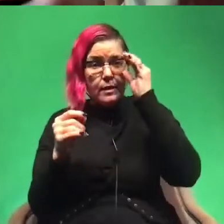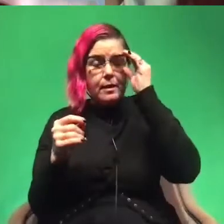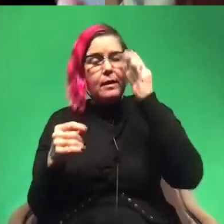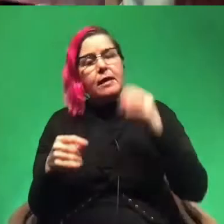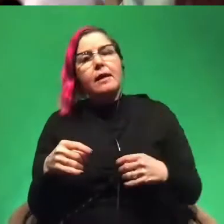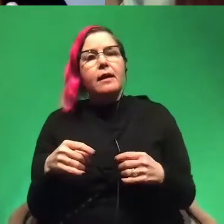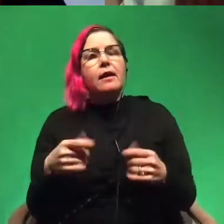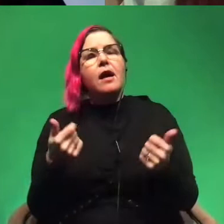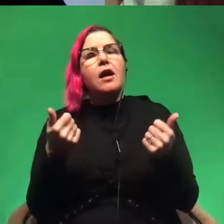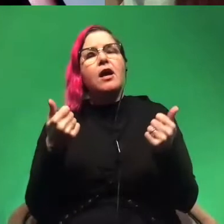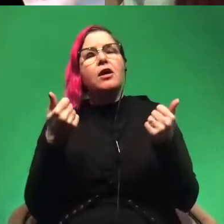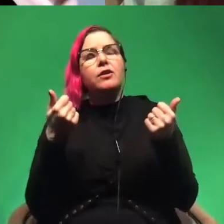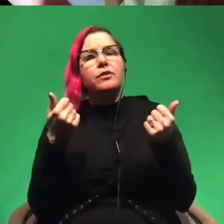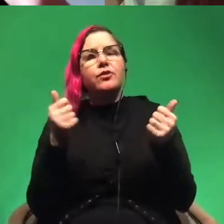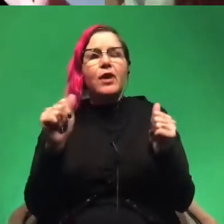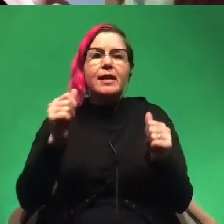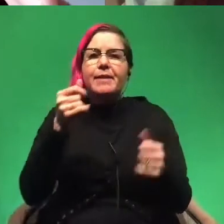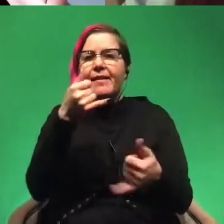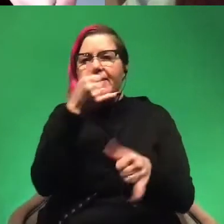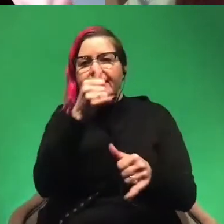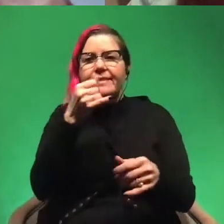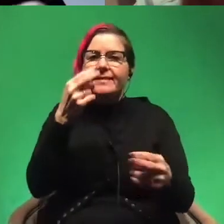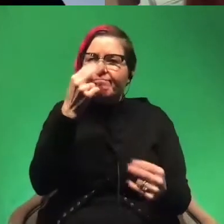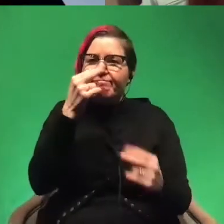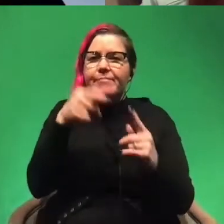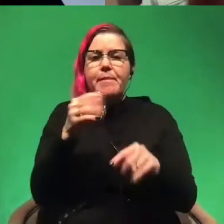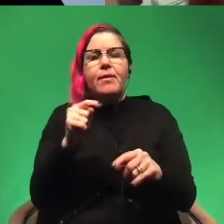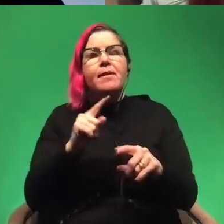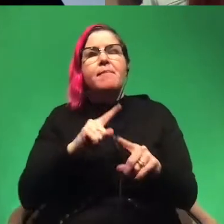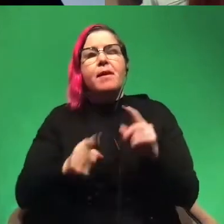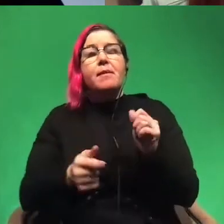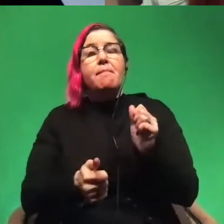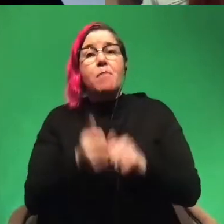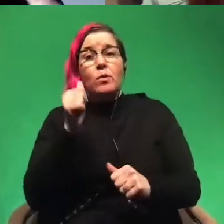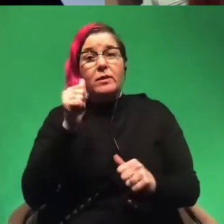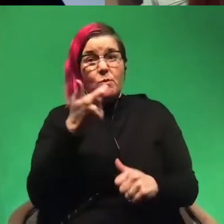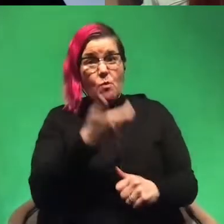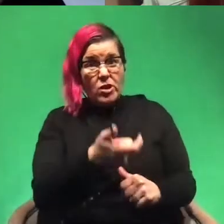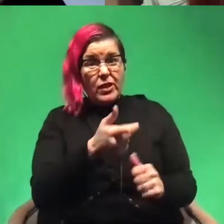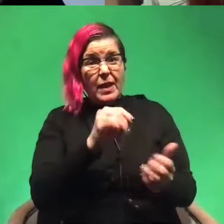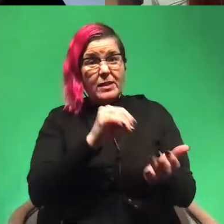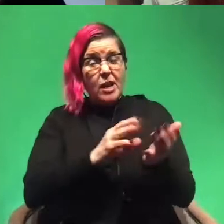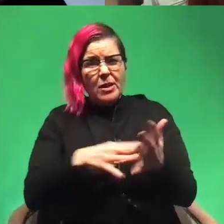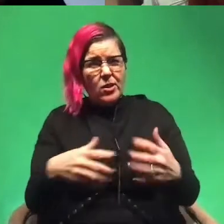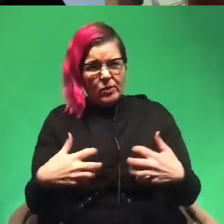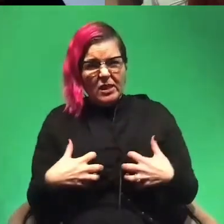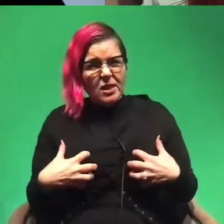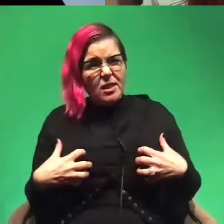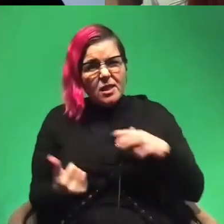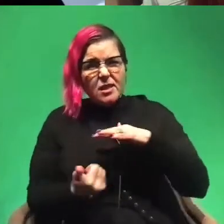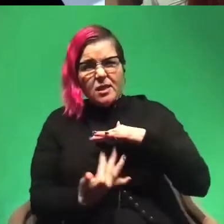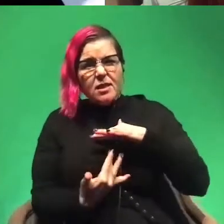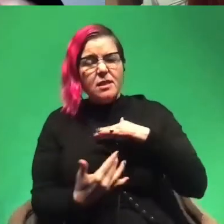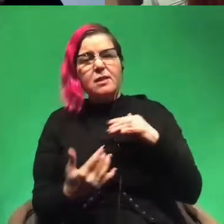I tried to be super tongue-in-cheek about it, but I spent most of the documentary being really angry. It was a